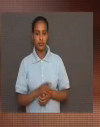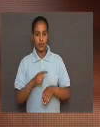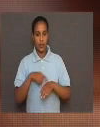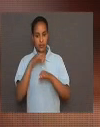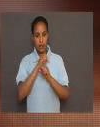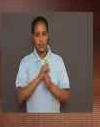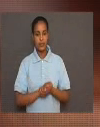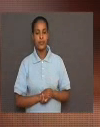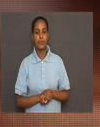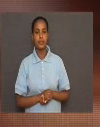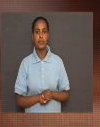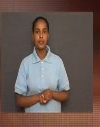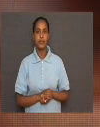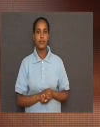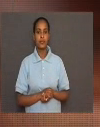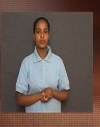Time's up.